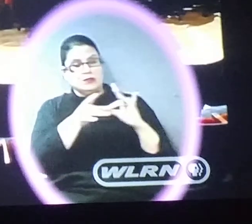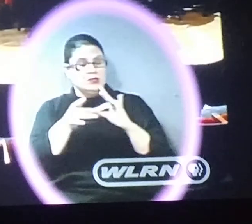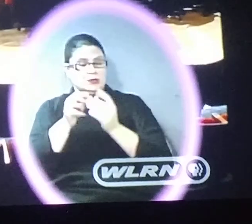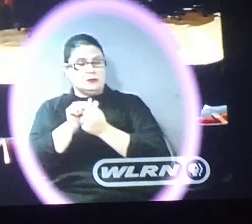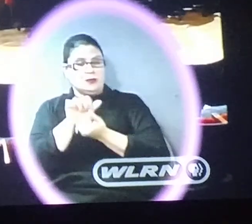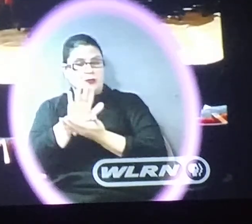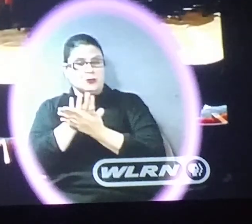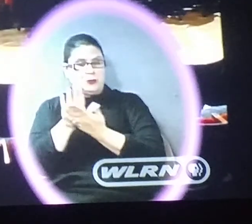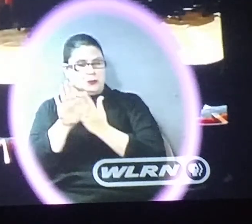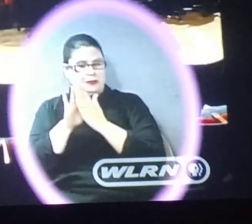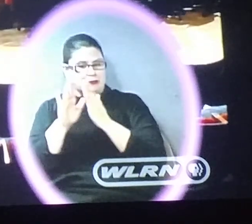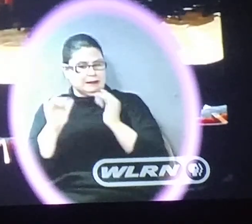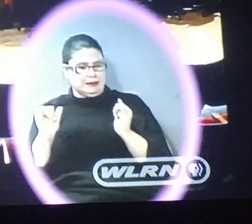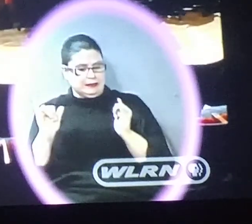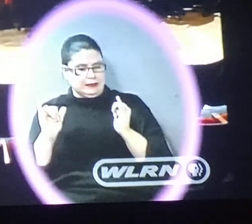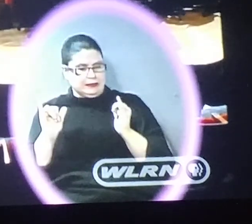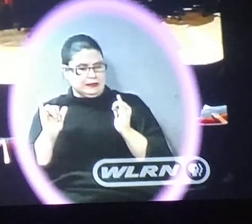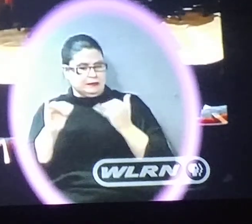Through the chair.